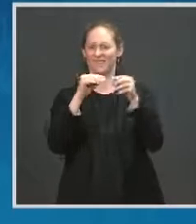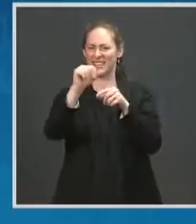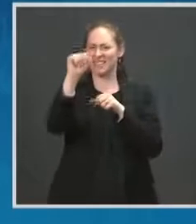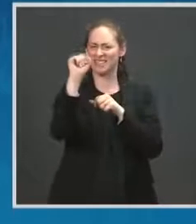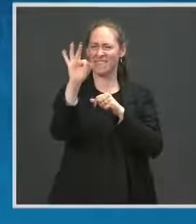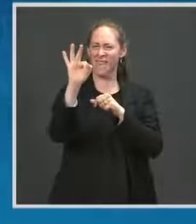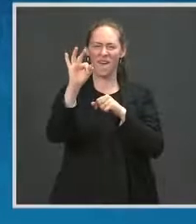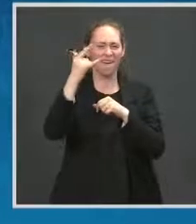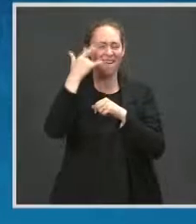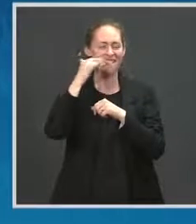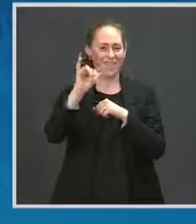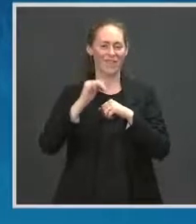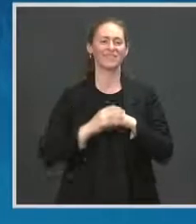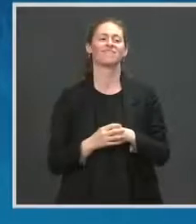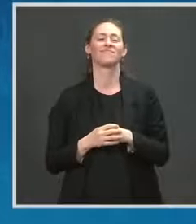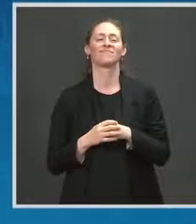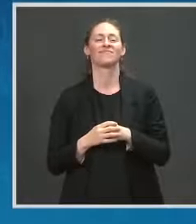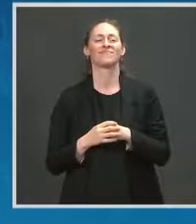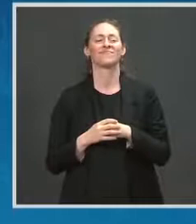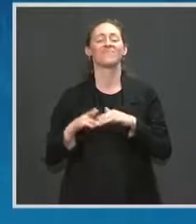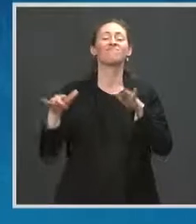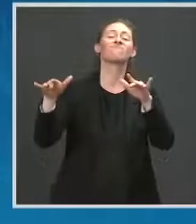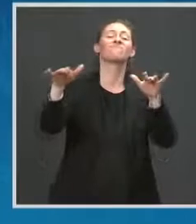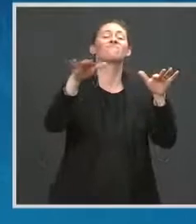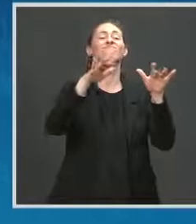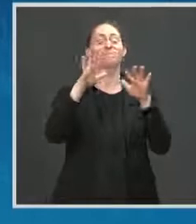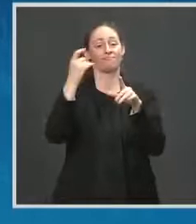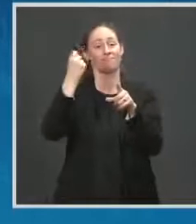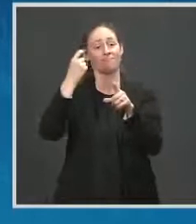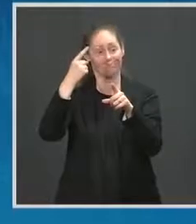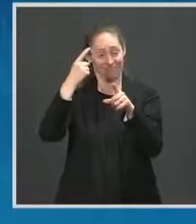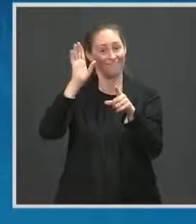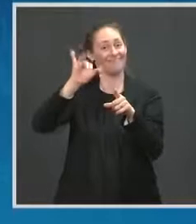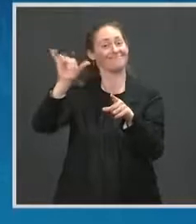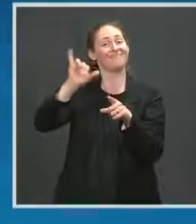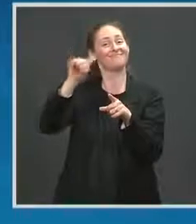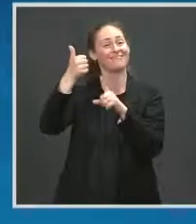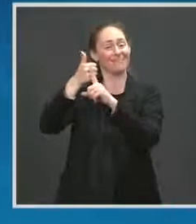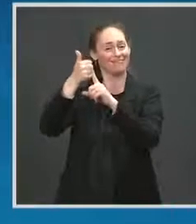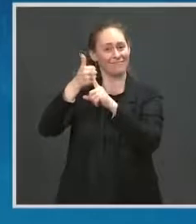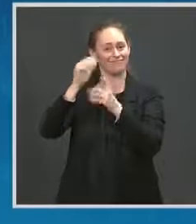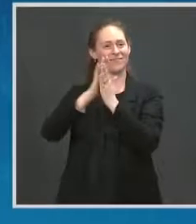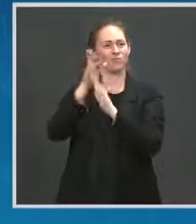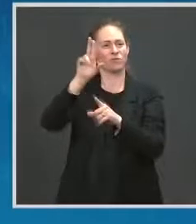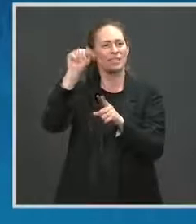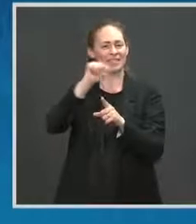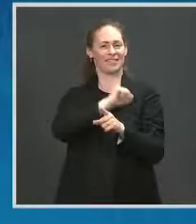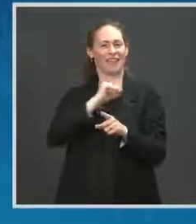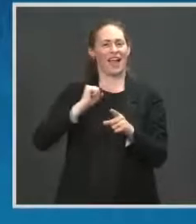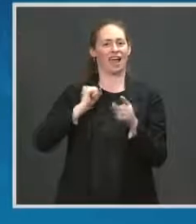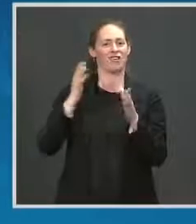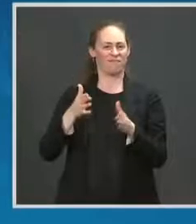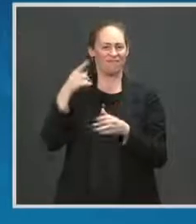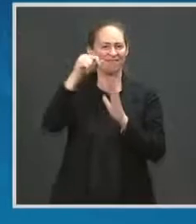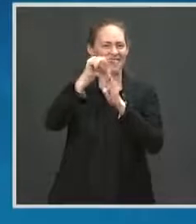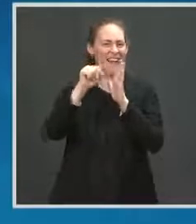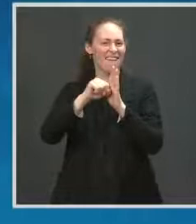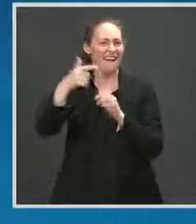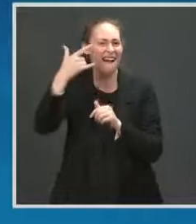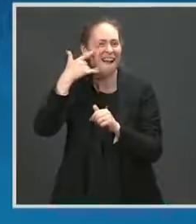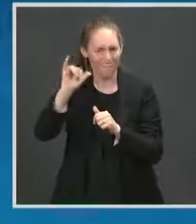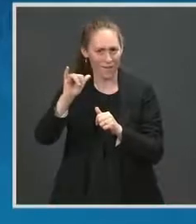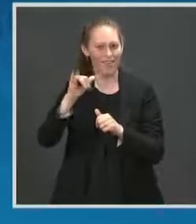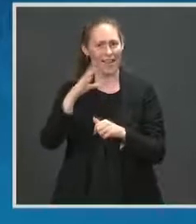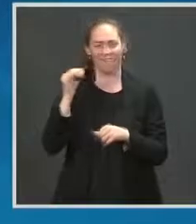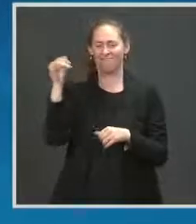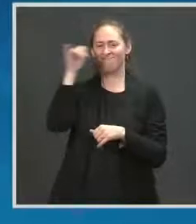California, and a U.S. Senator representing the state of California. And then she made history when she